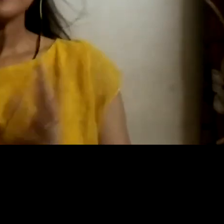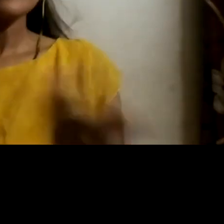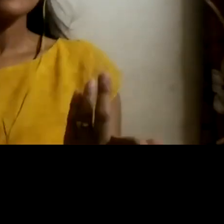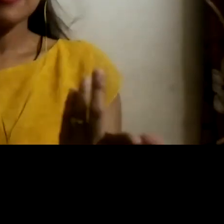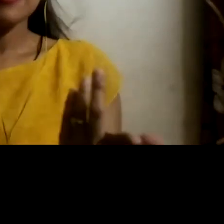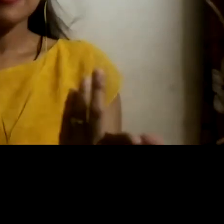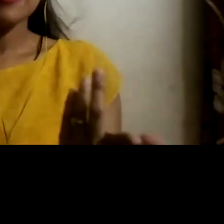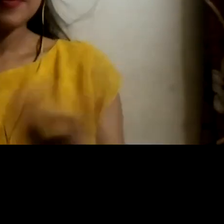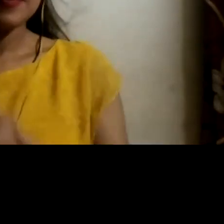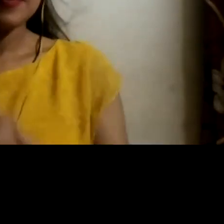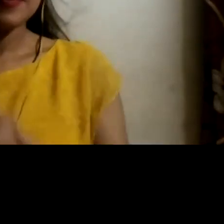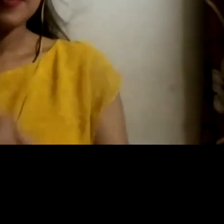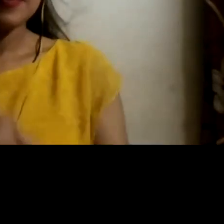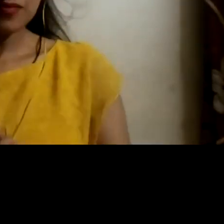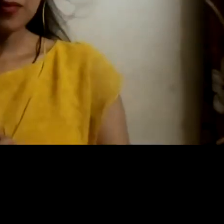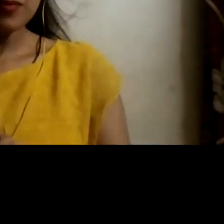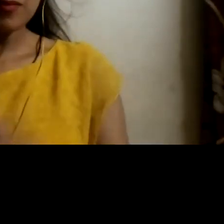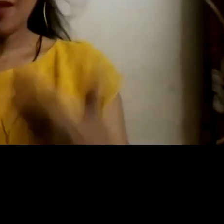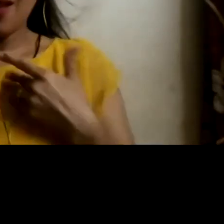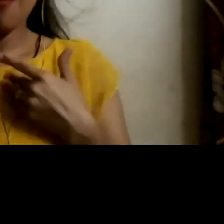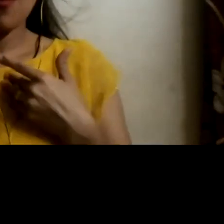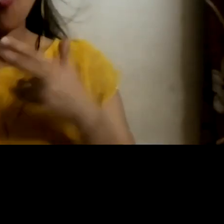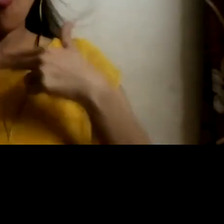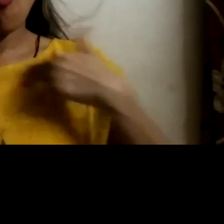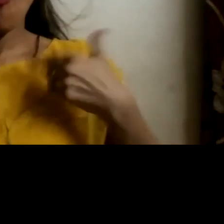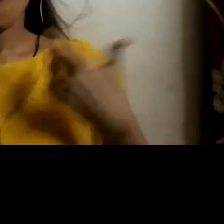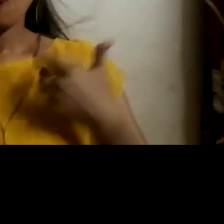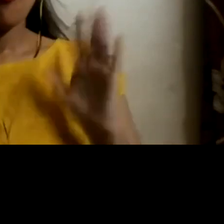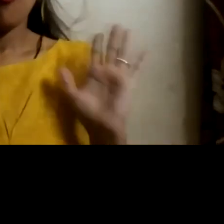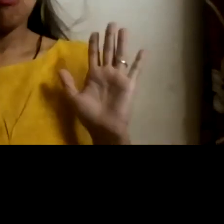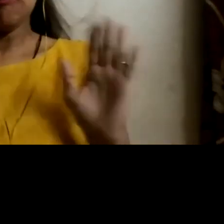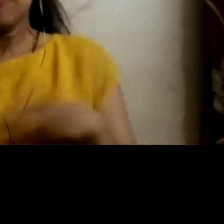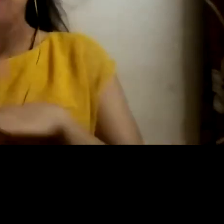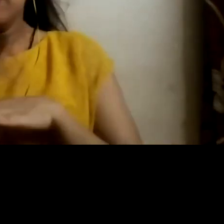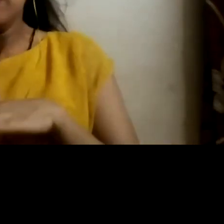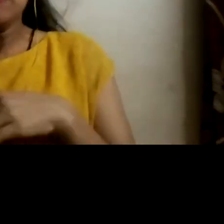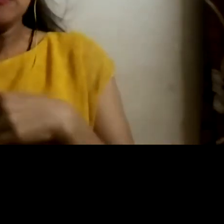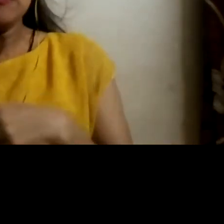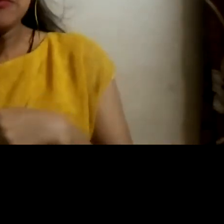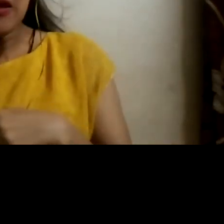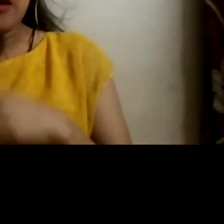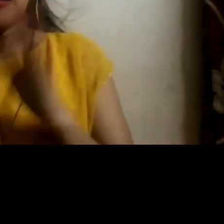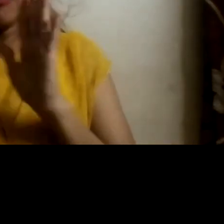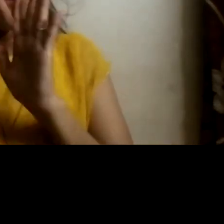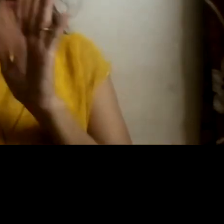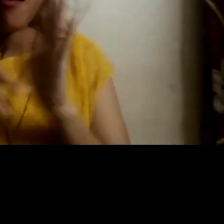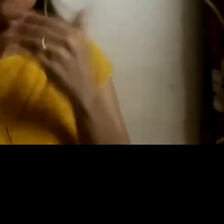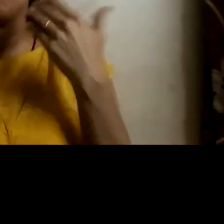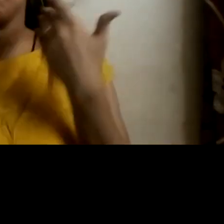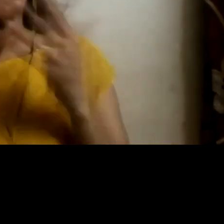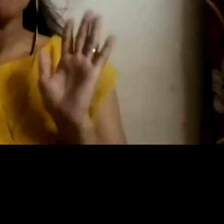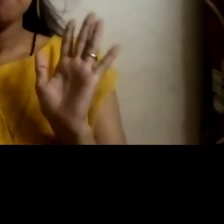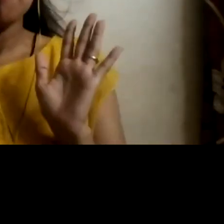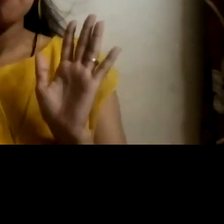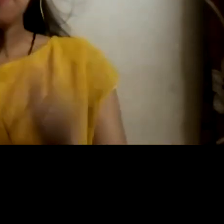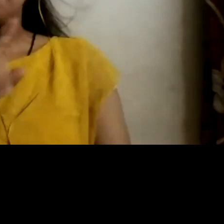about whatever legally, I am not a lawyer and I have no legal understanding of the world also.